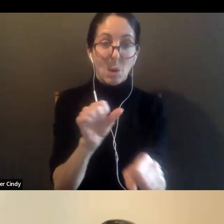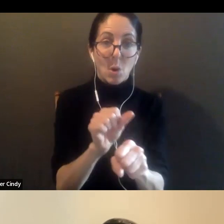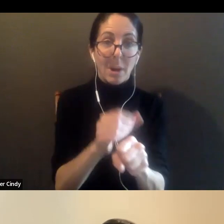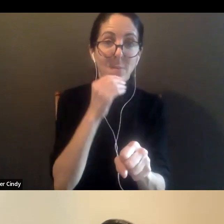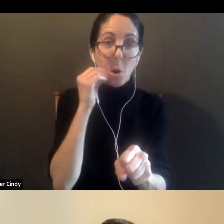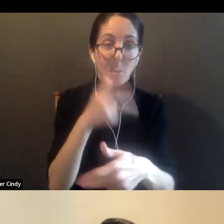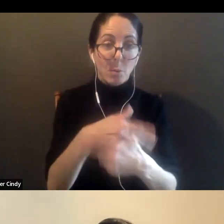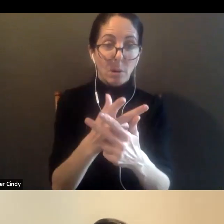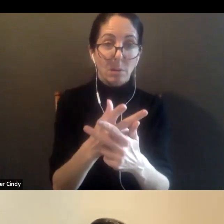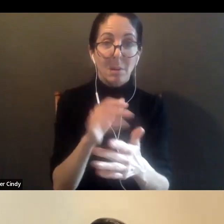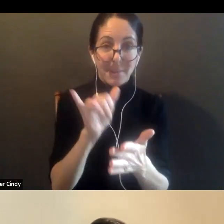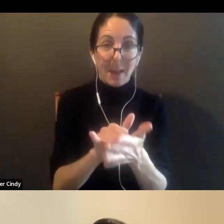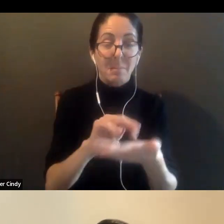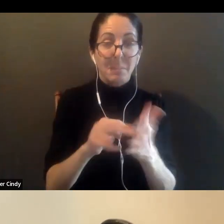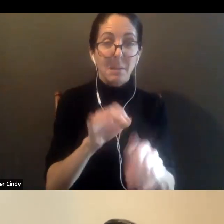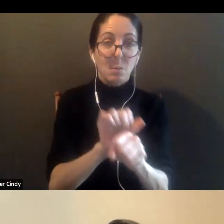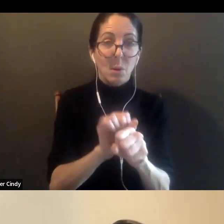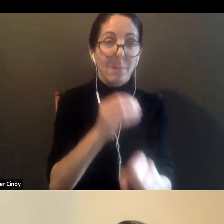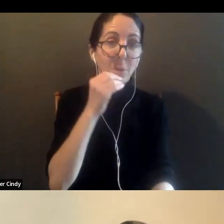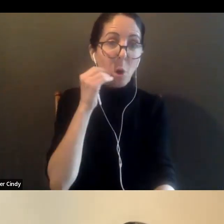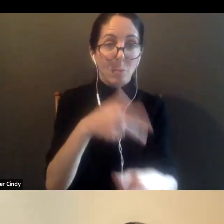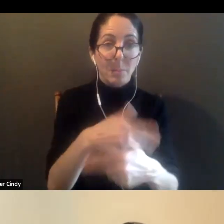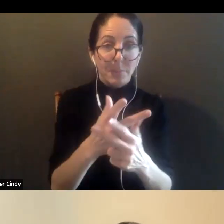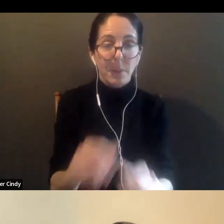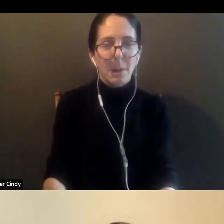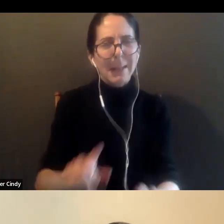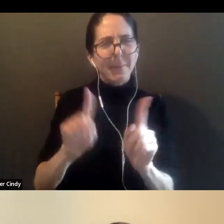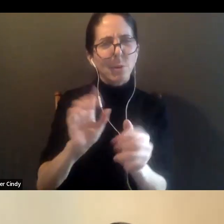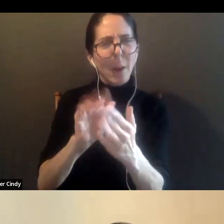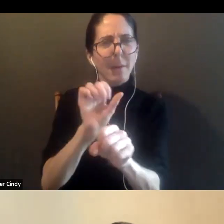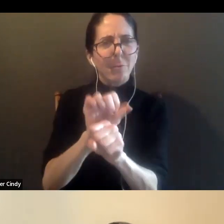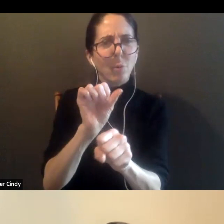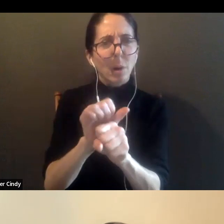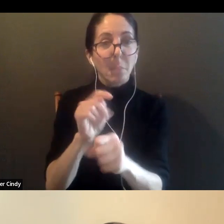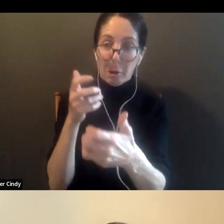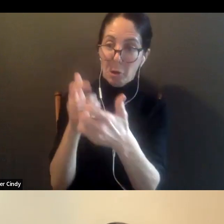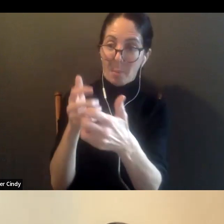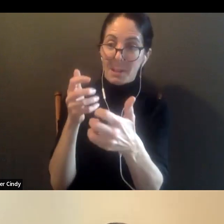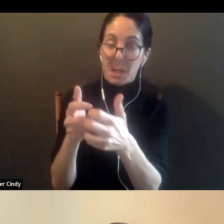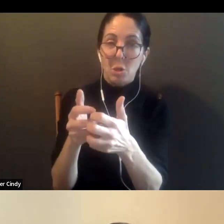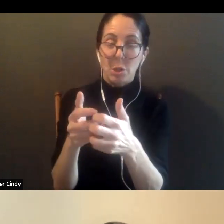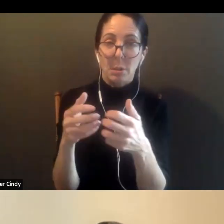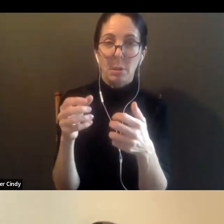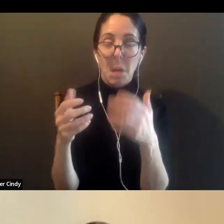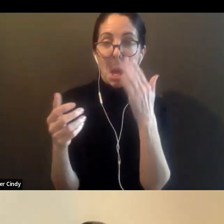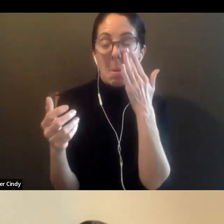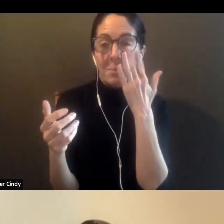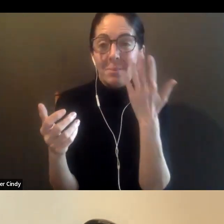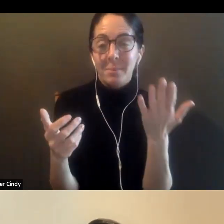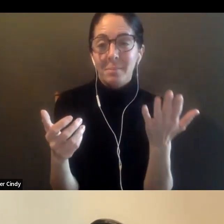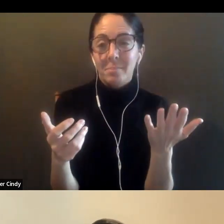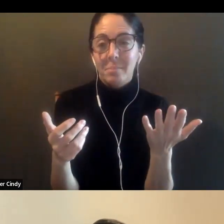I think it's a different way of working, and so I wouldn't position it as a thing that's done